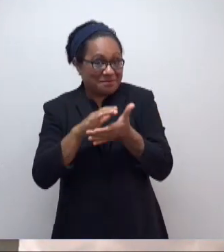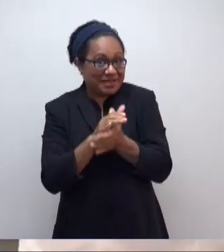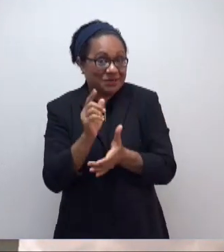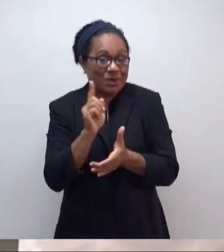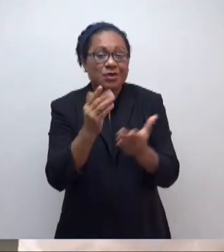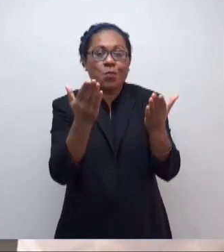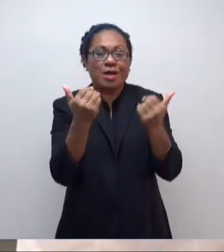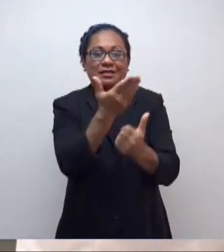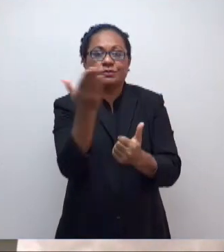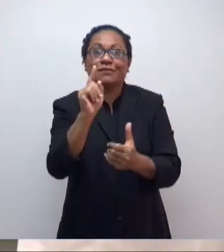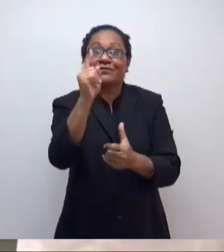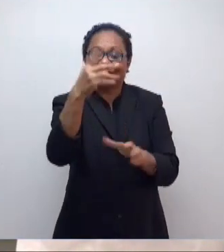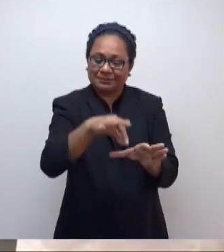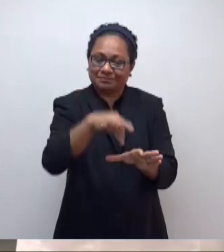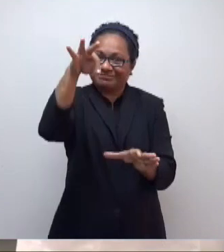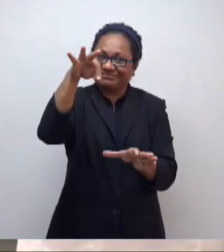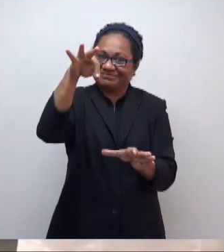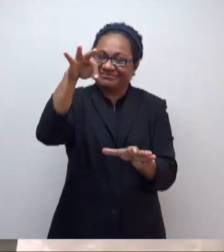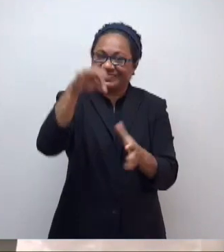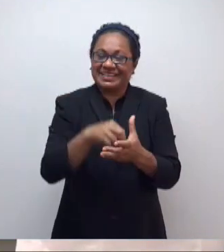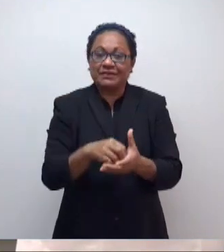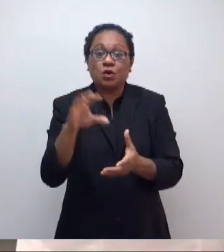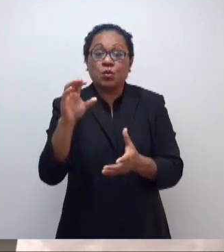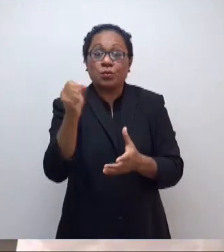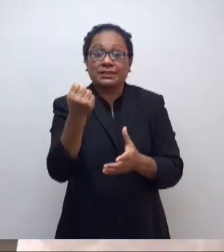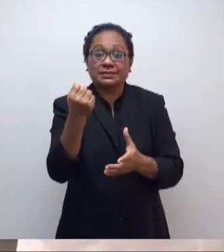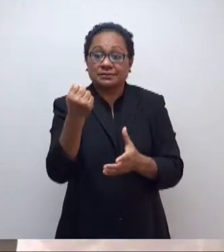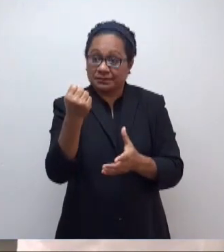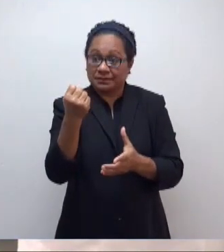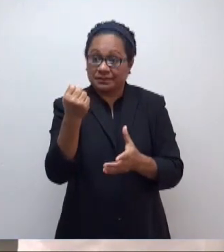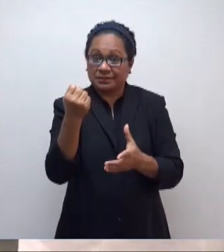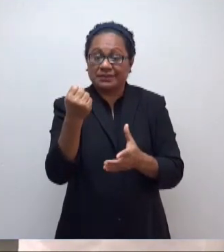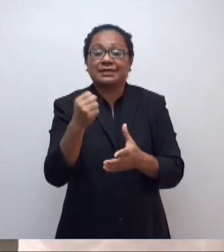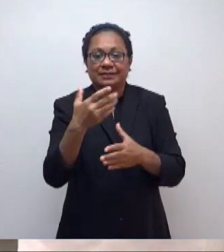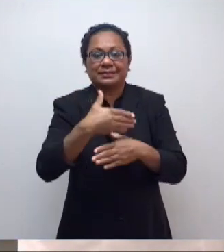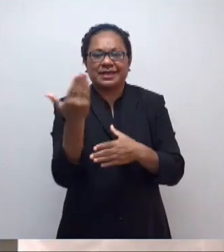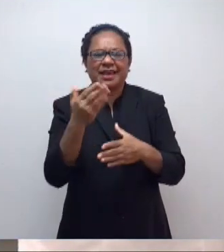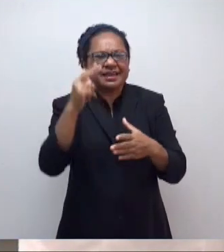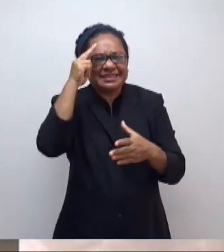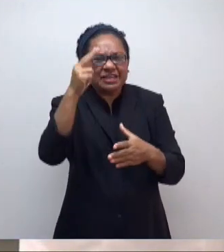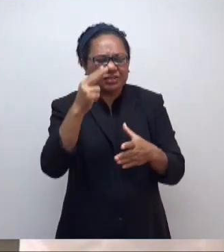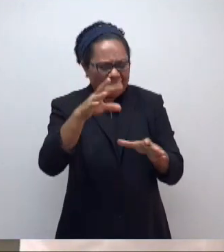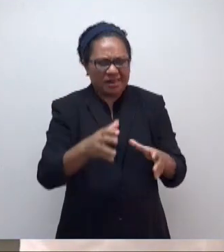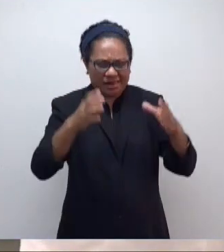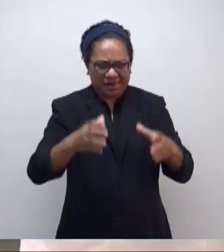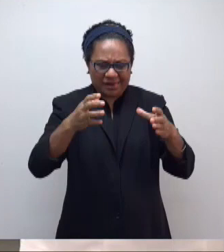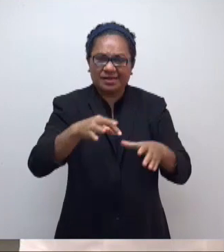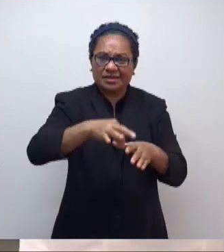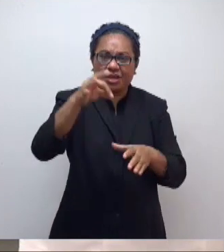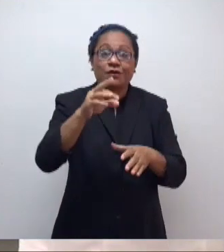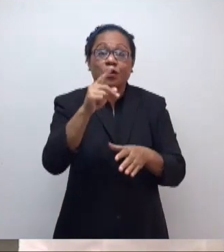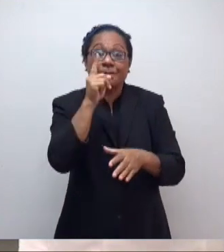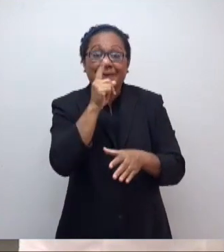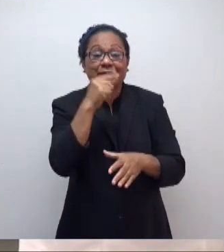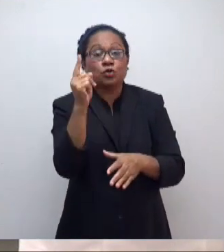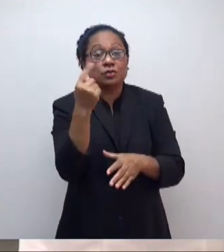to the first draw of our Win Together sweepstake, a national lottery for Fijians who have been fully